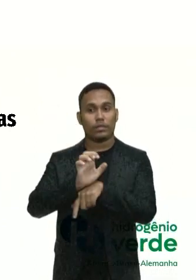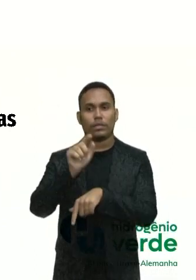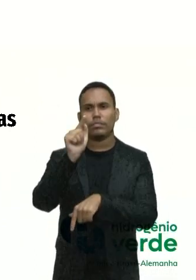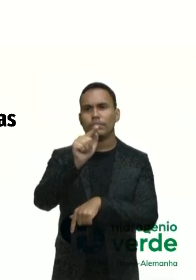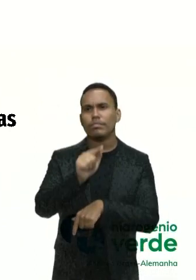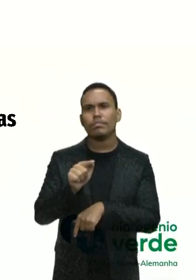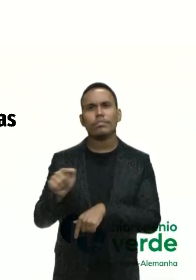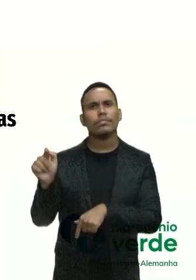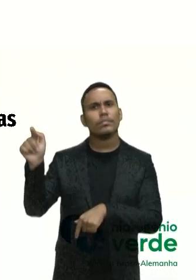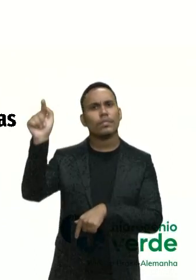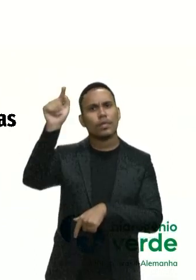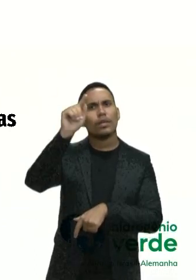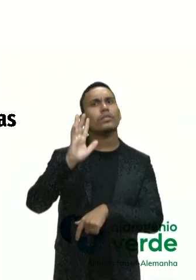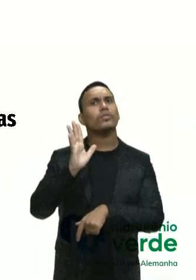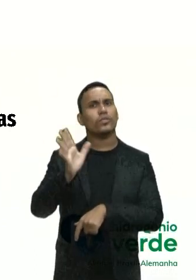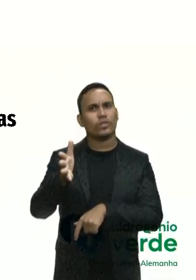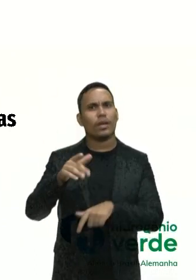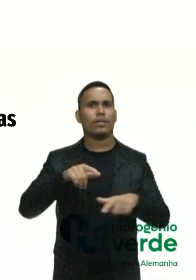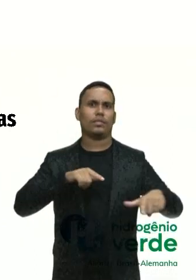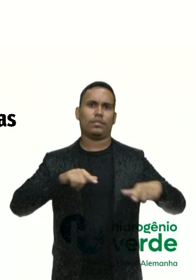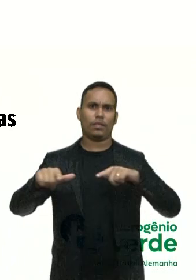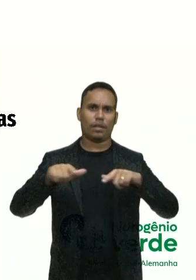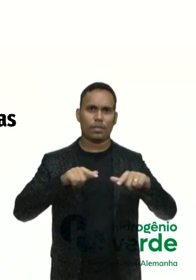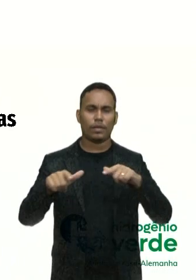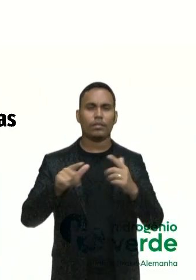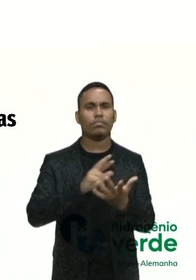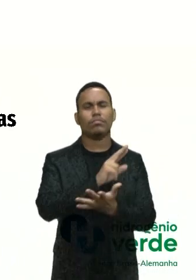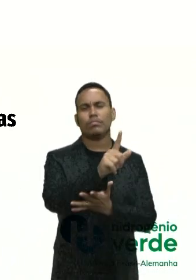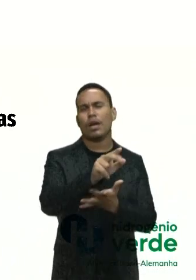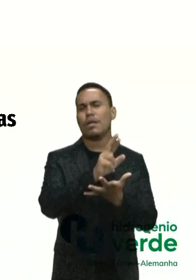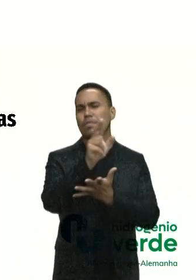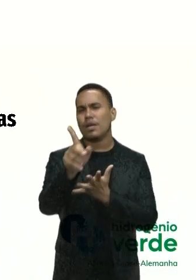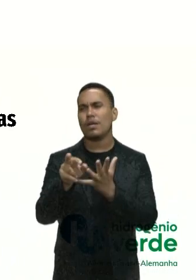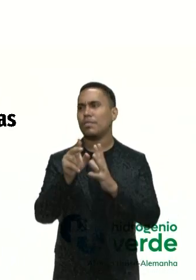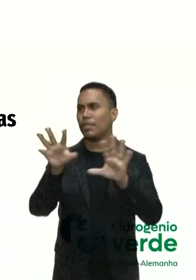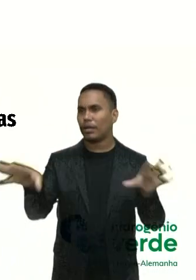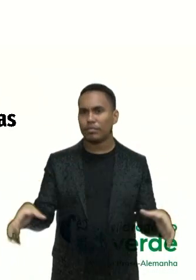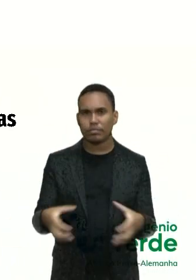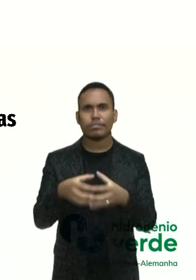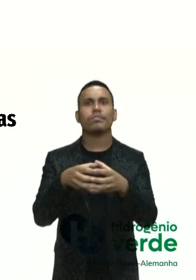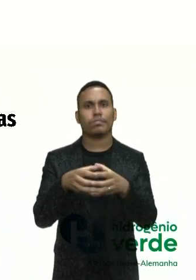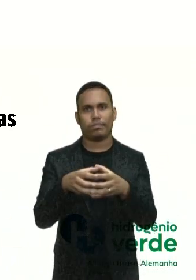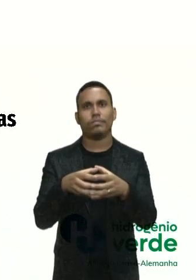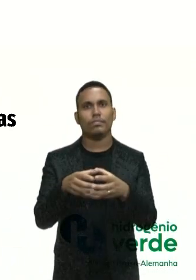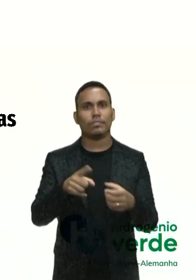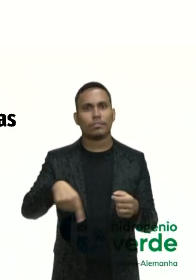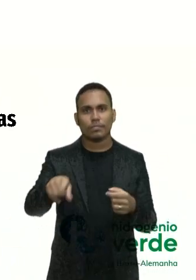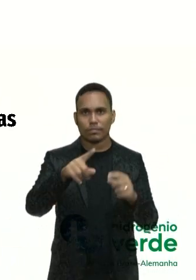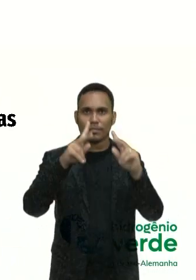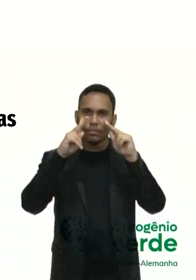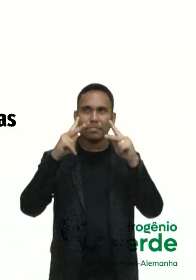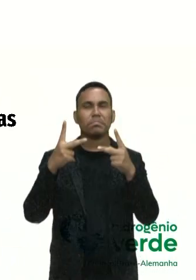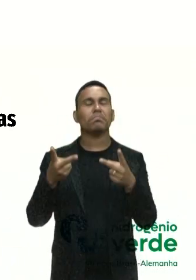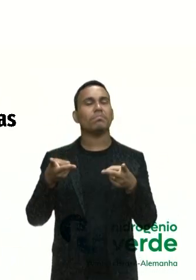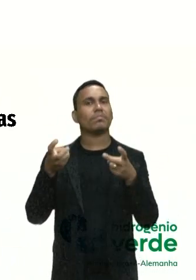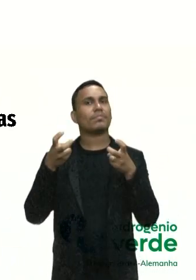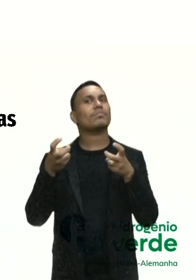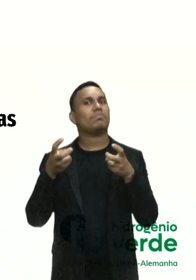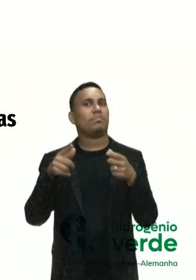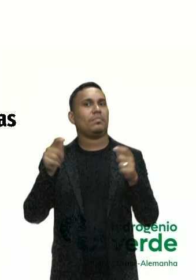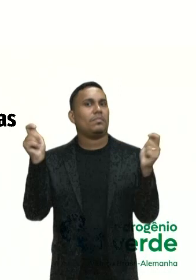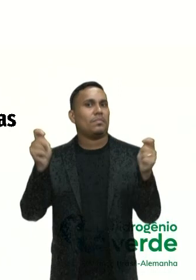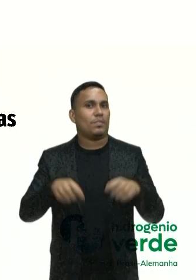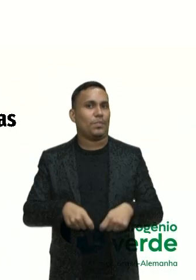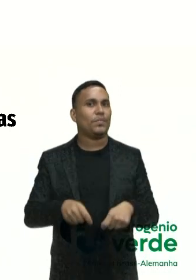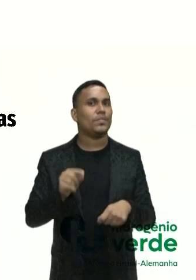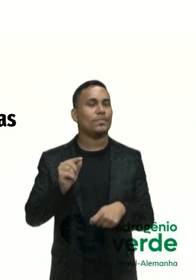registrations from different states that are already working in different markets. Enxergaram uma possibilidade